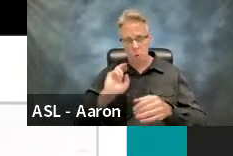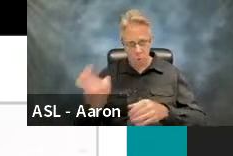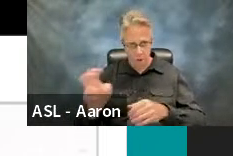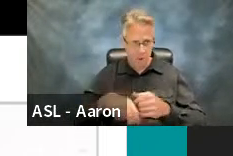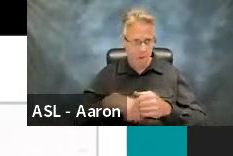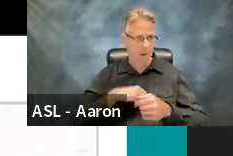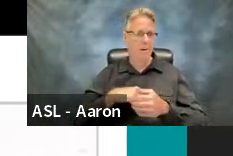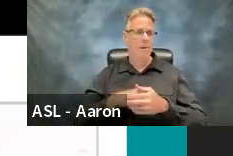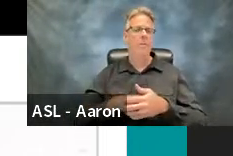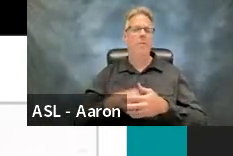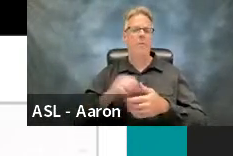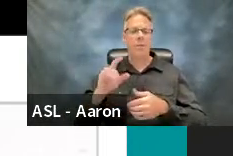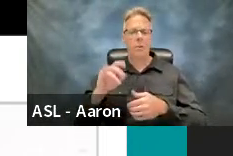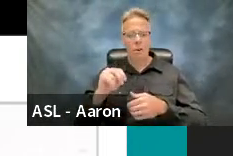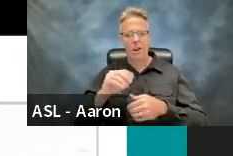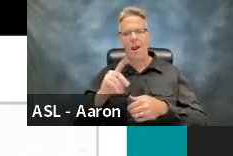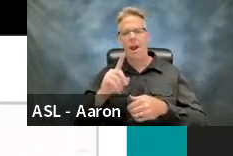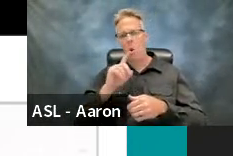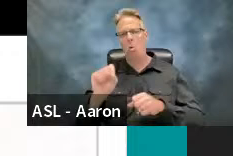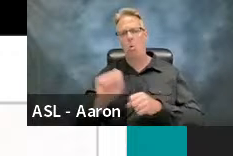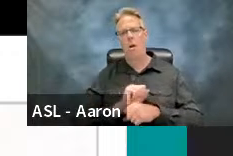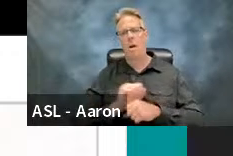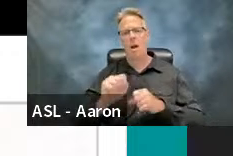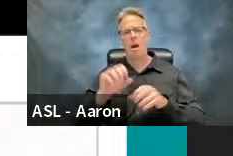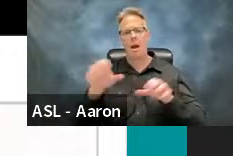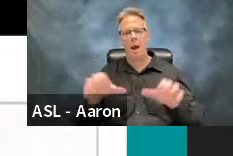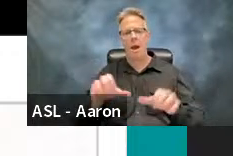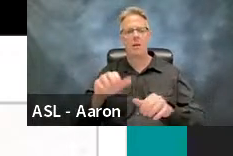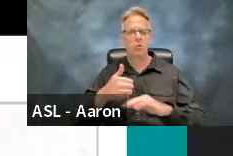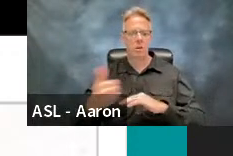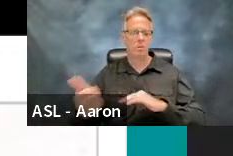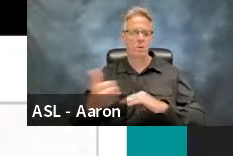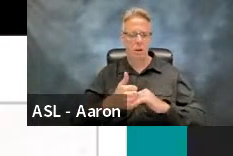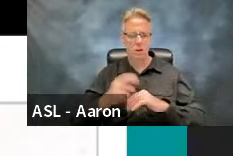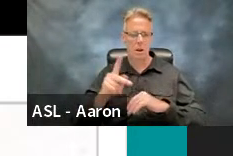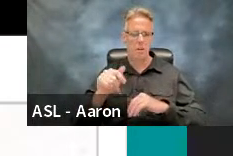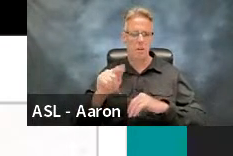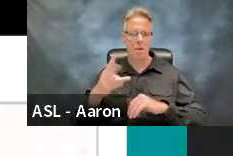locations, and the active transportation pathways.